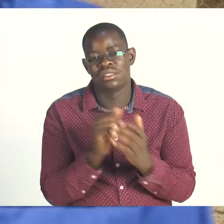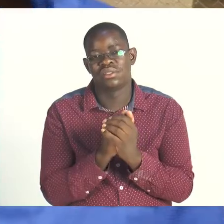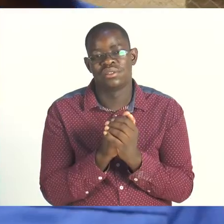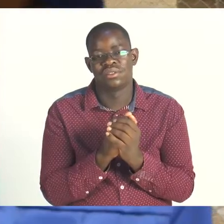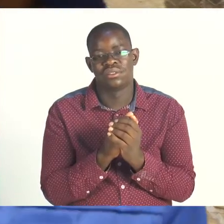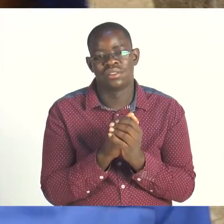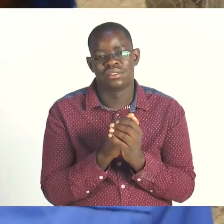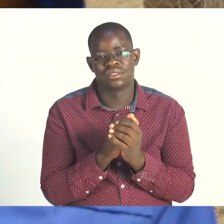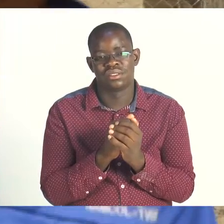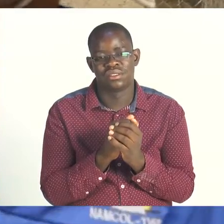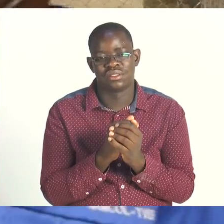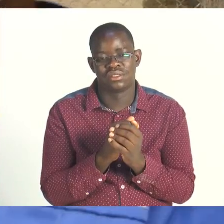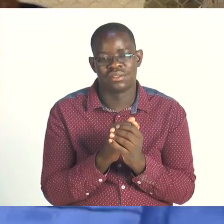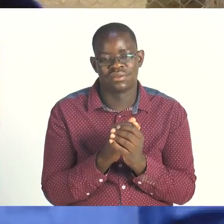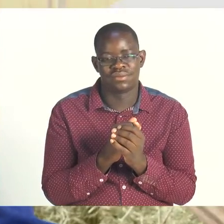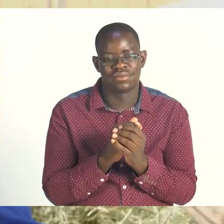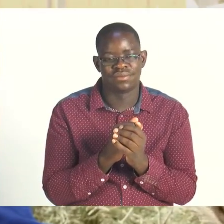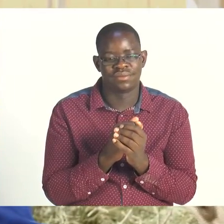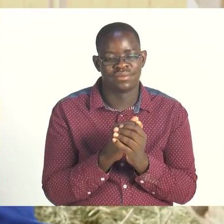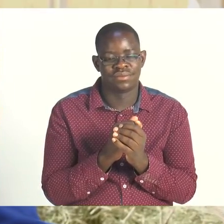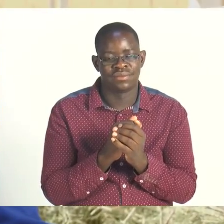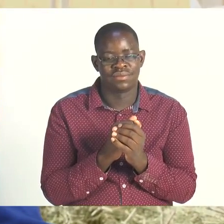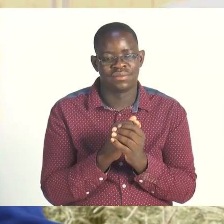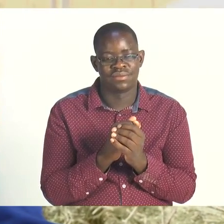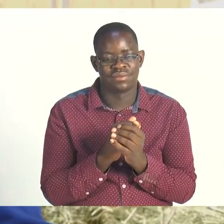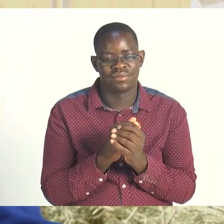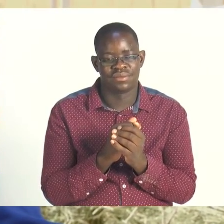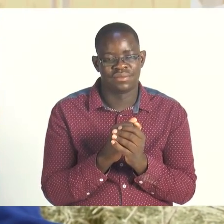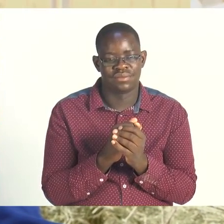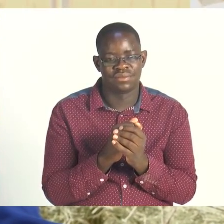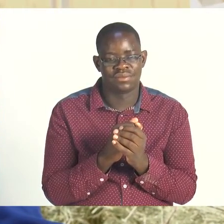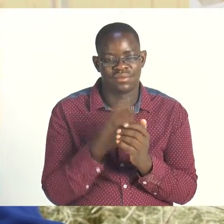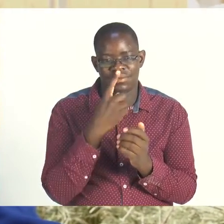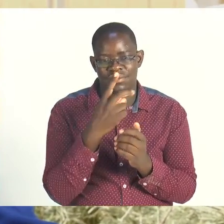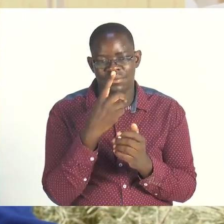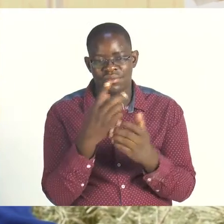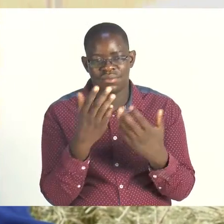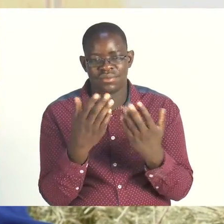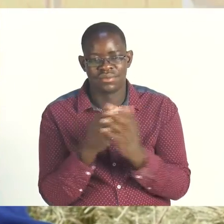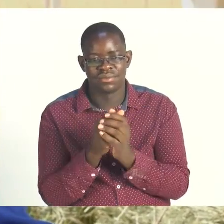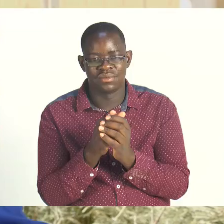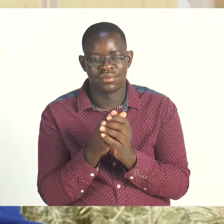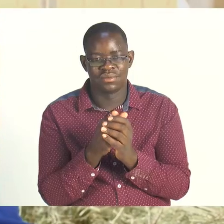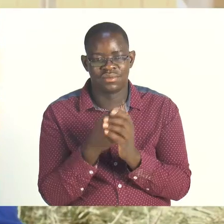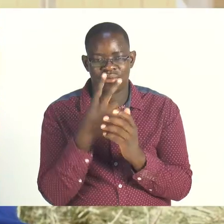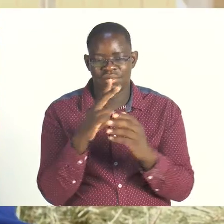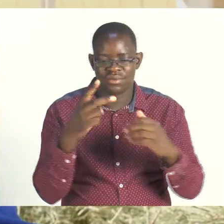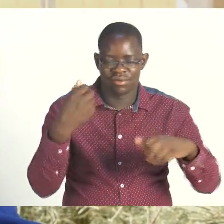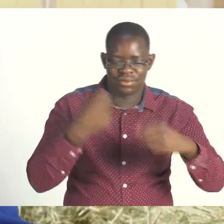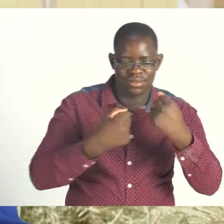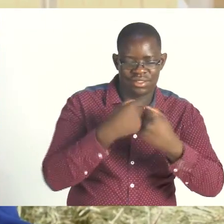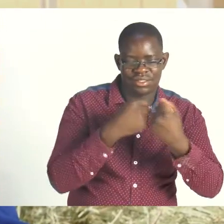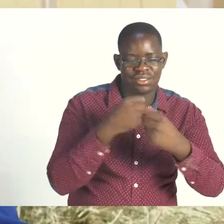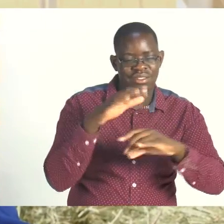that Nangola's been preaching to you too, eh? Yeah. Let's just say he's made me view my challenges with